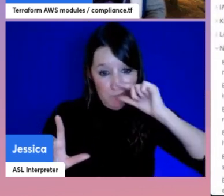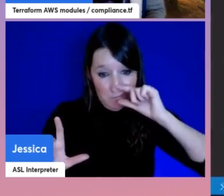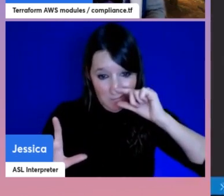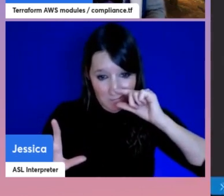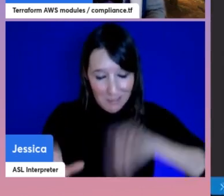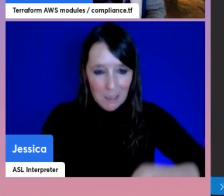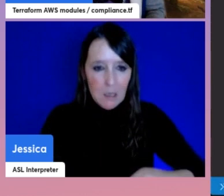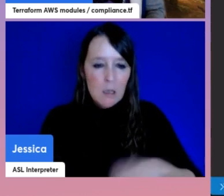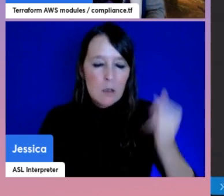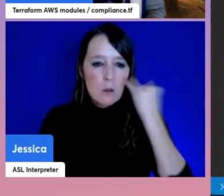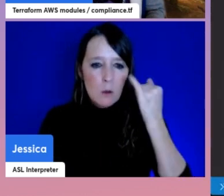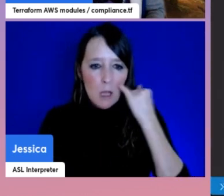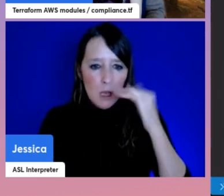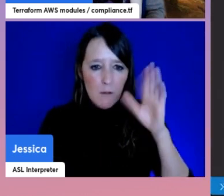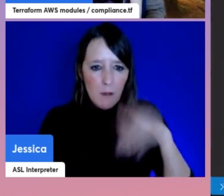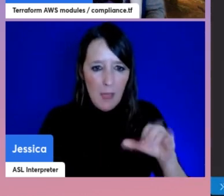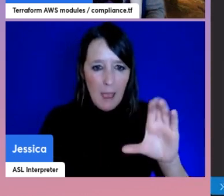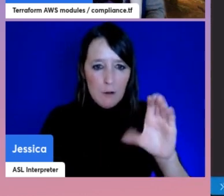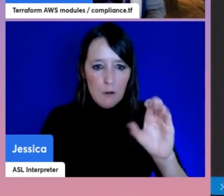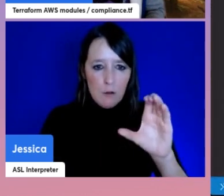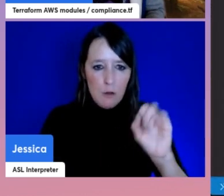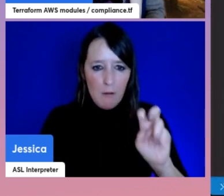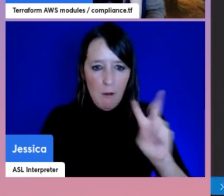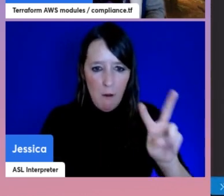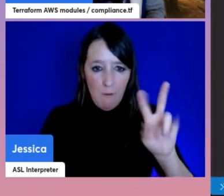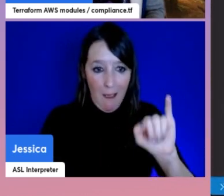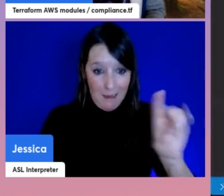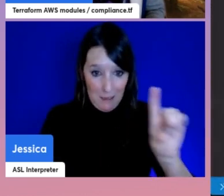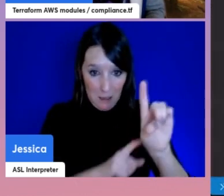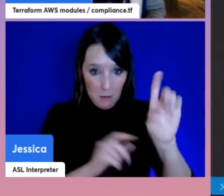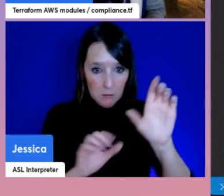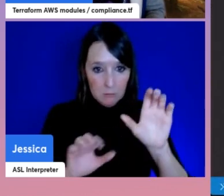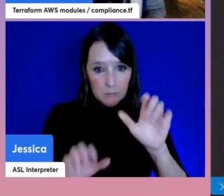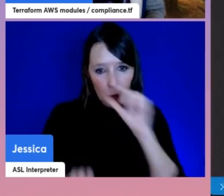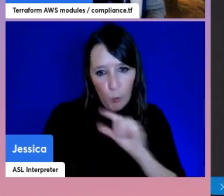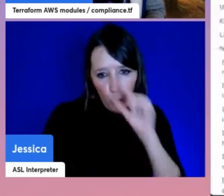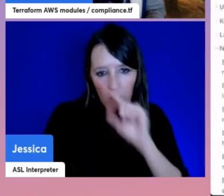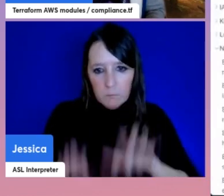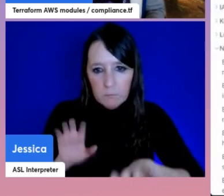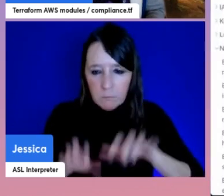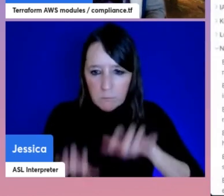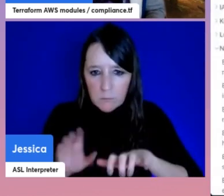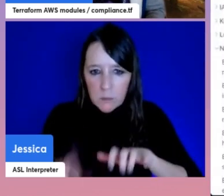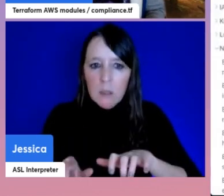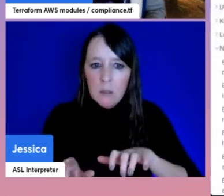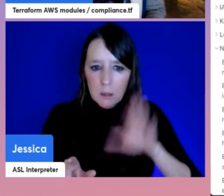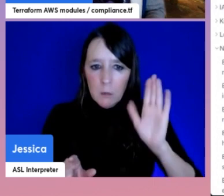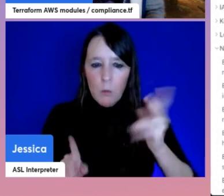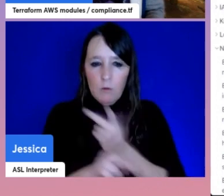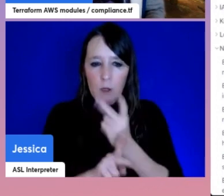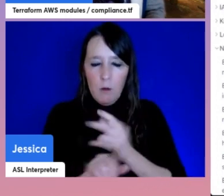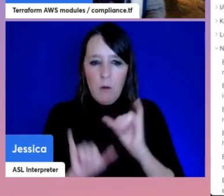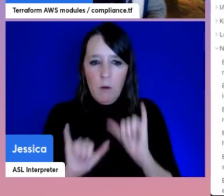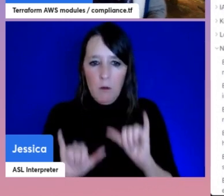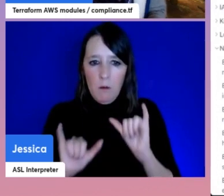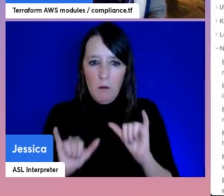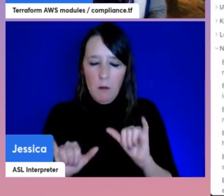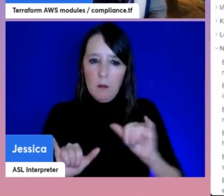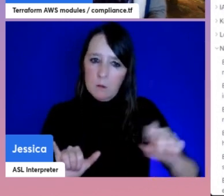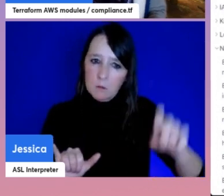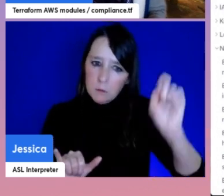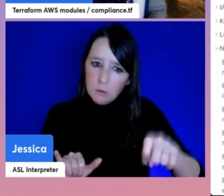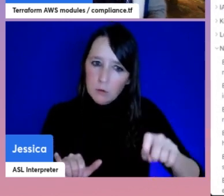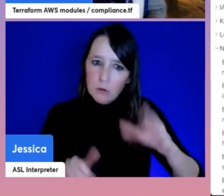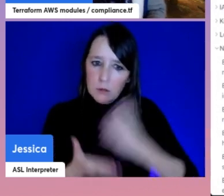search for this check of ID or for text, somehow you may figure out that there should be some